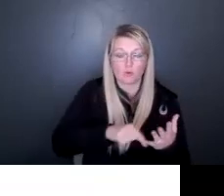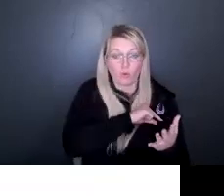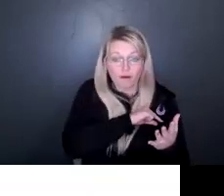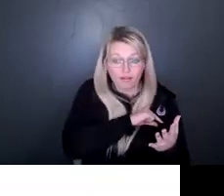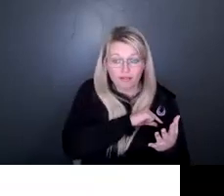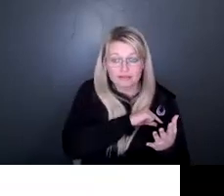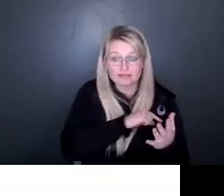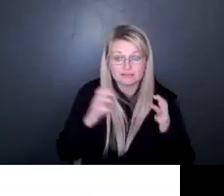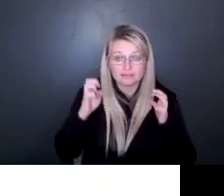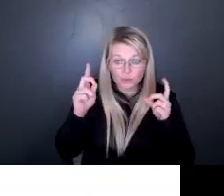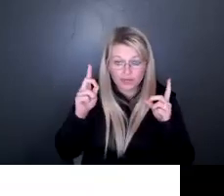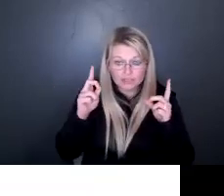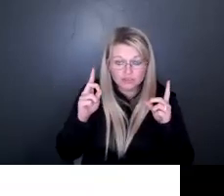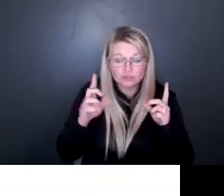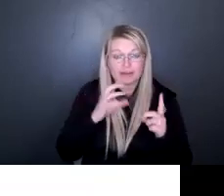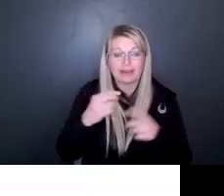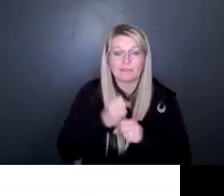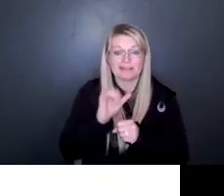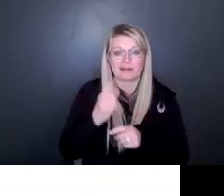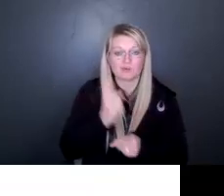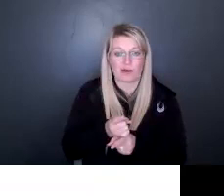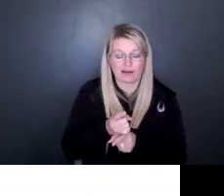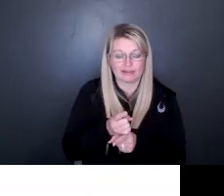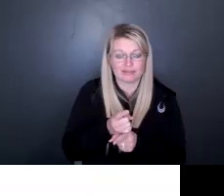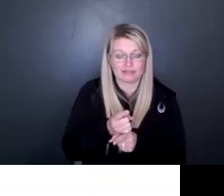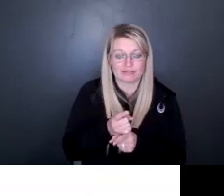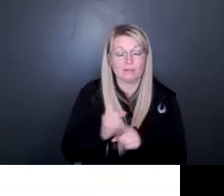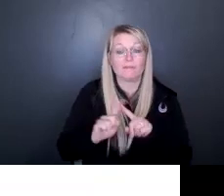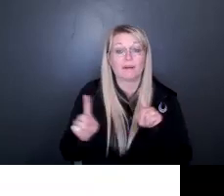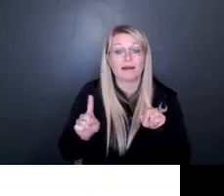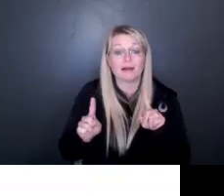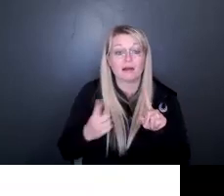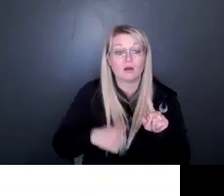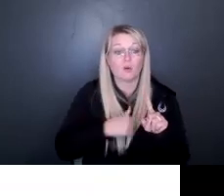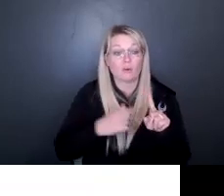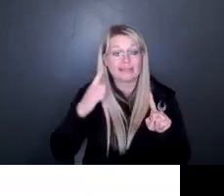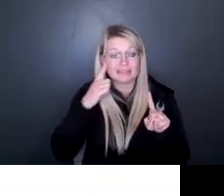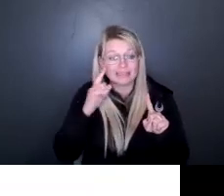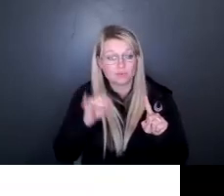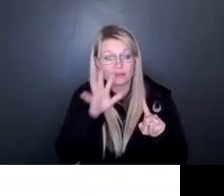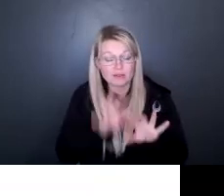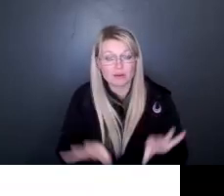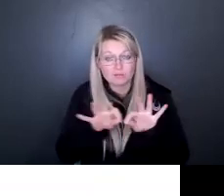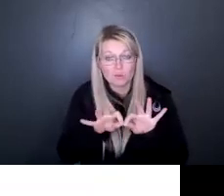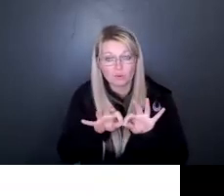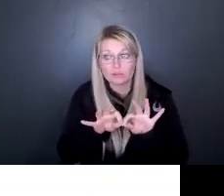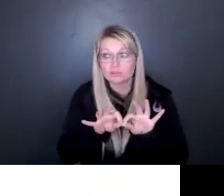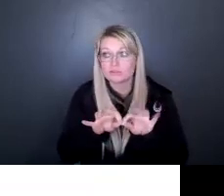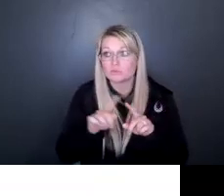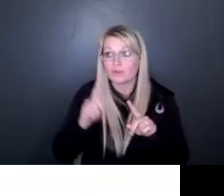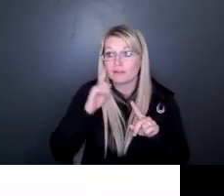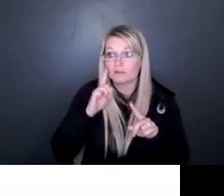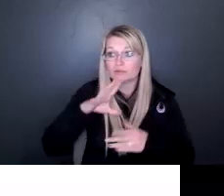quality education and makes it a right. However, we think that it is important to include goals